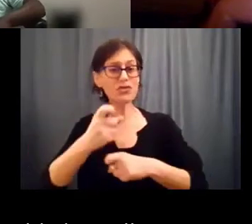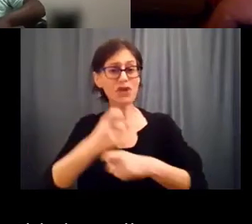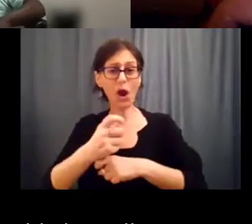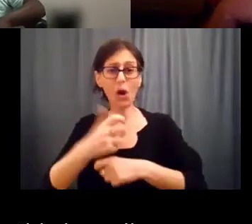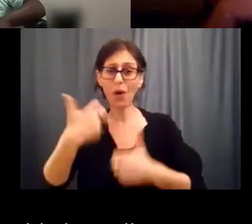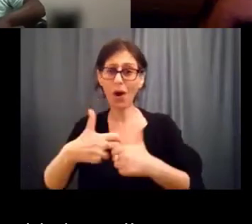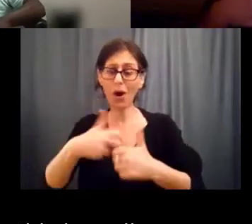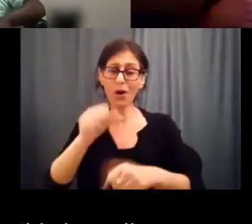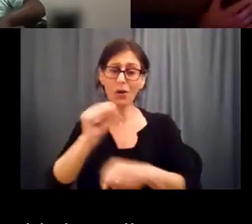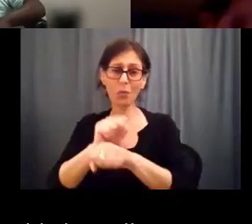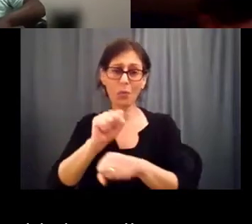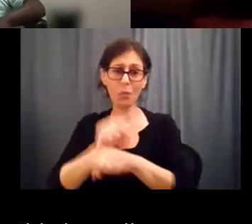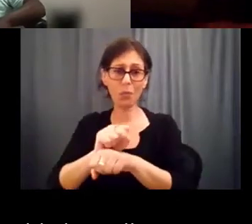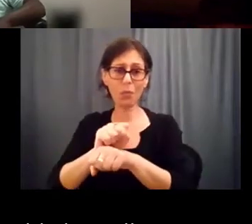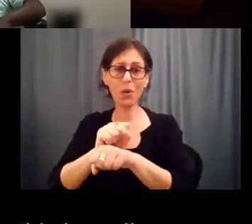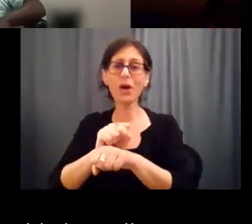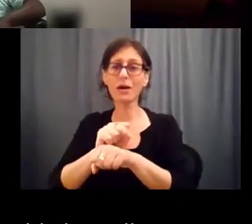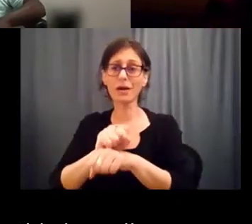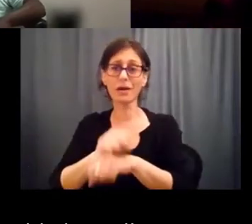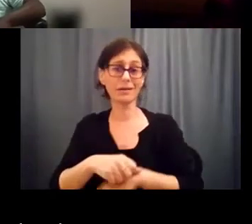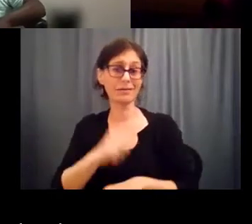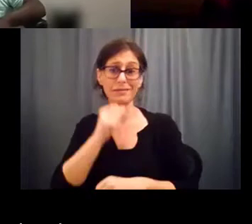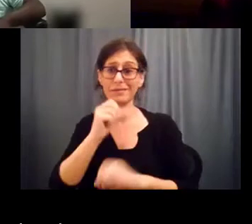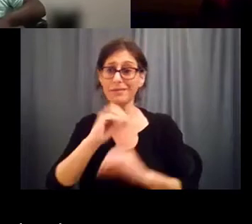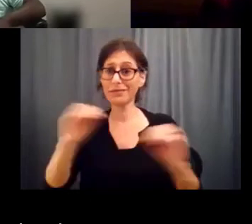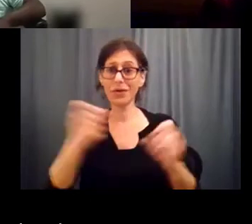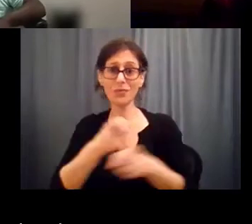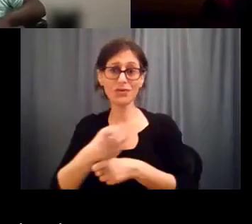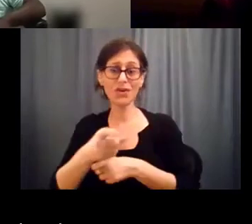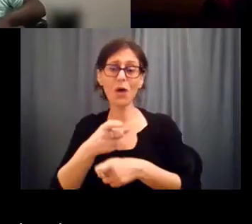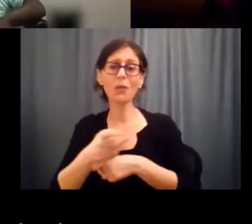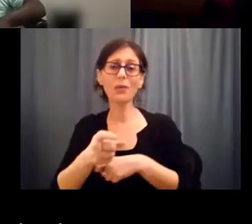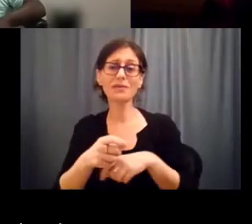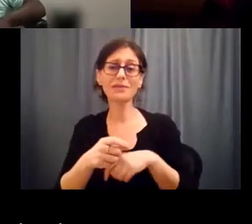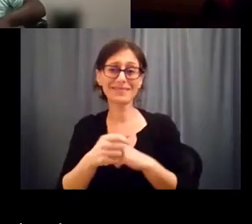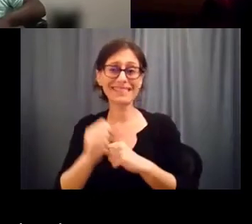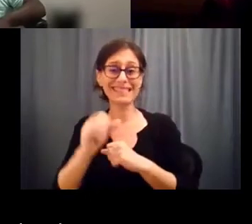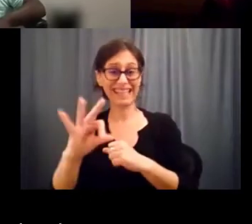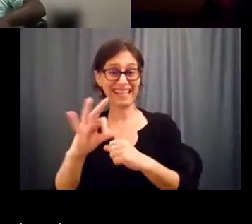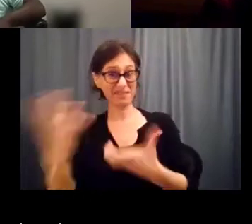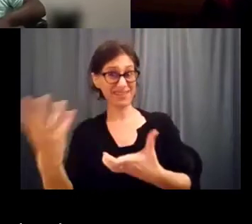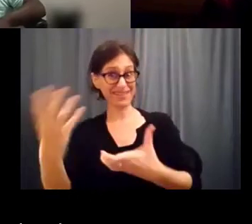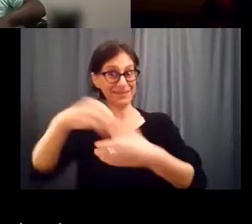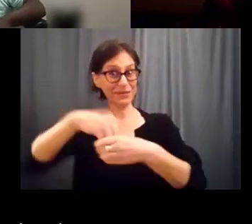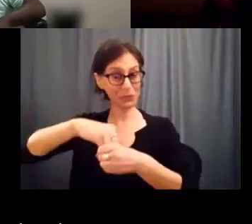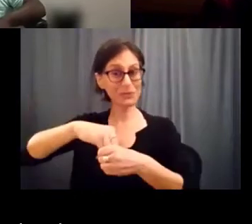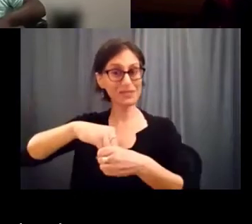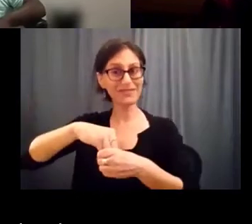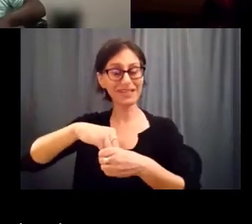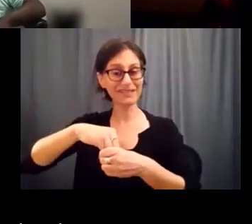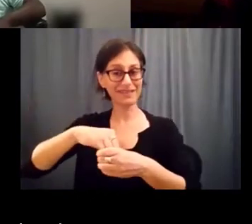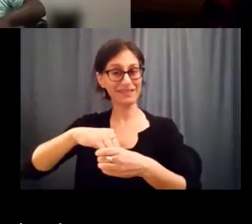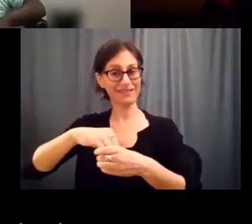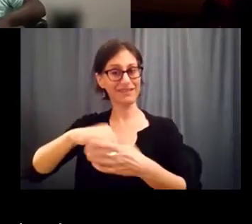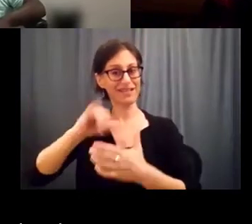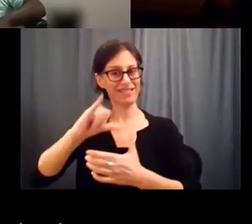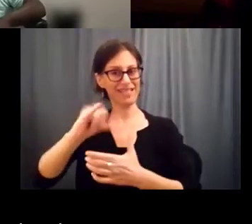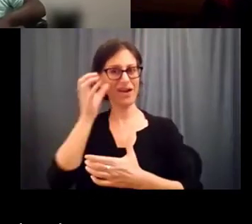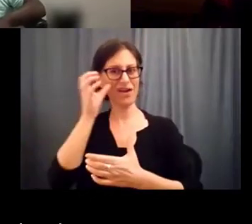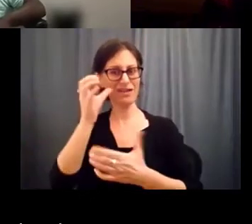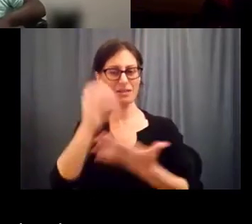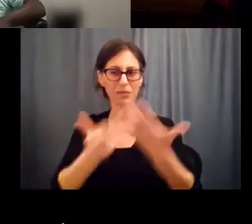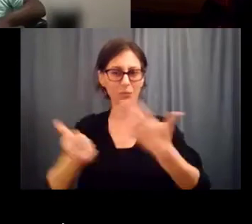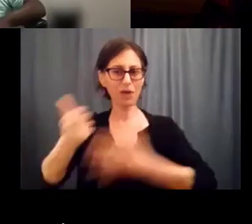like it's no joke. And so if inclusivity is at the, you know, is important